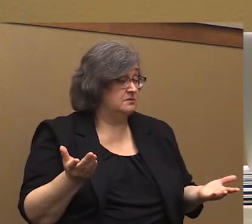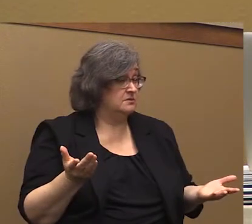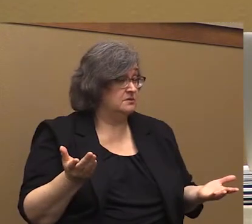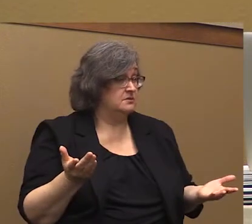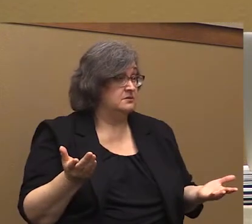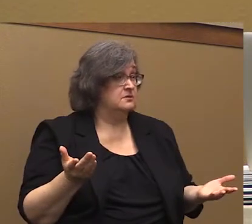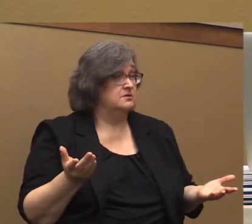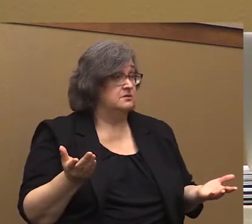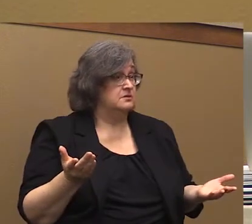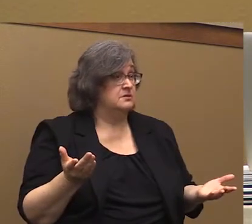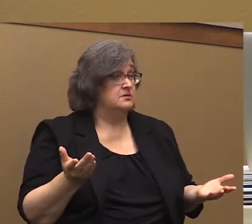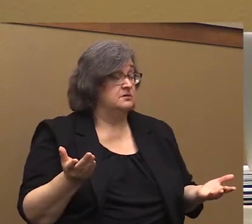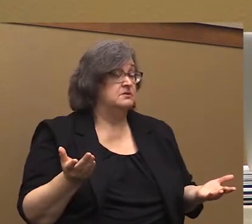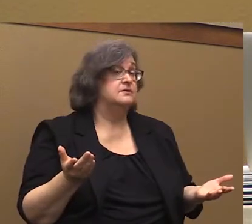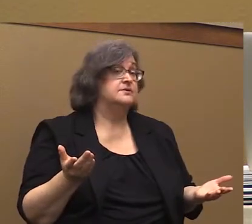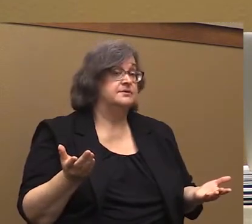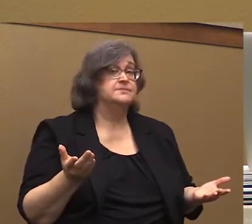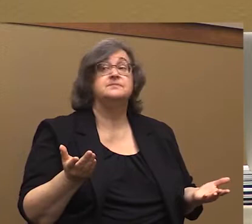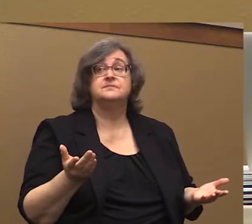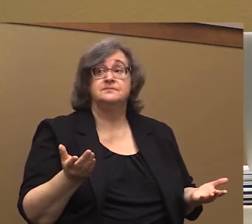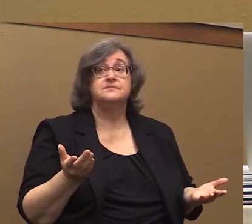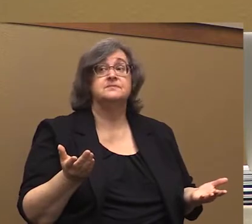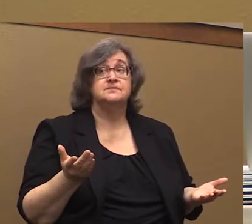something that